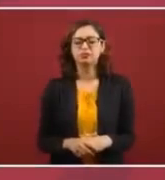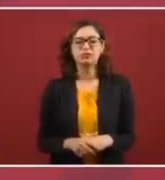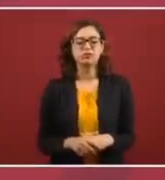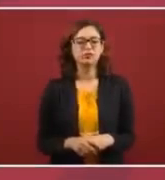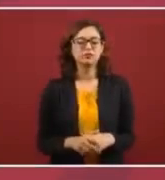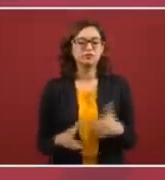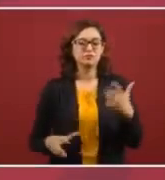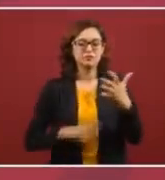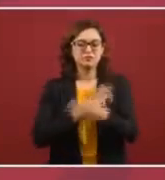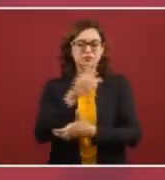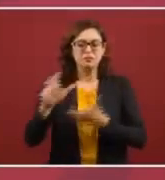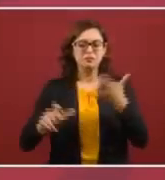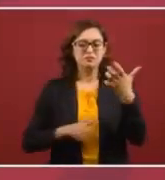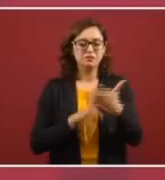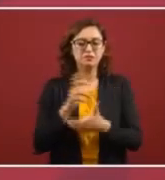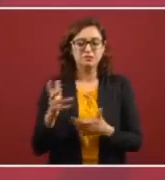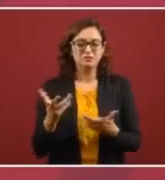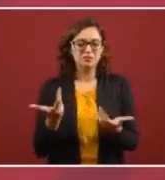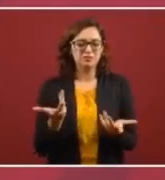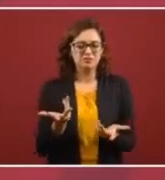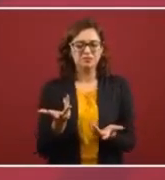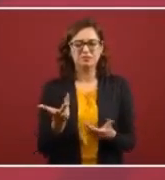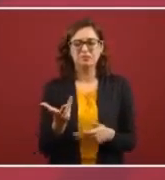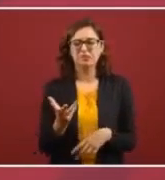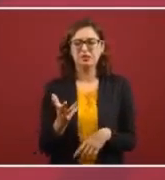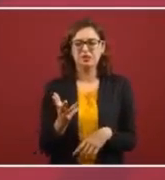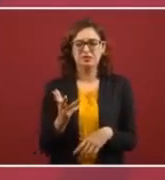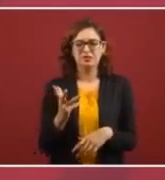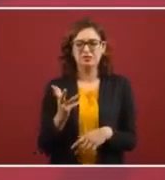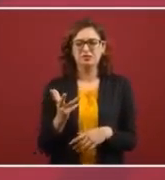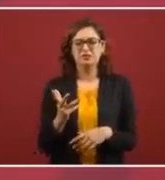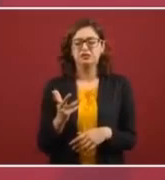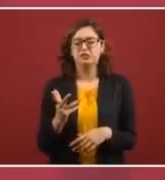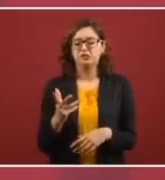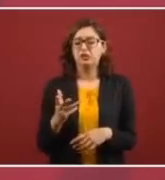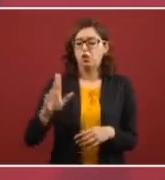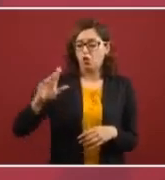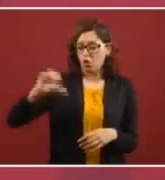destroy. Entonces, hace falta, hoy hablábamos con Jesús,